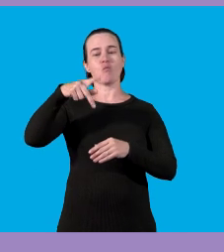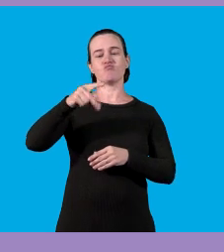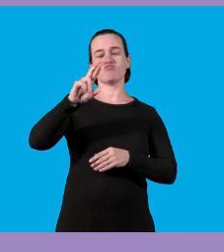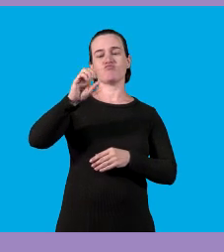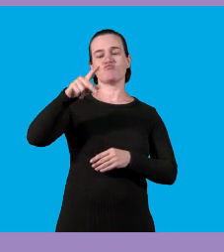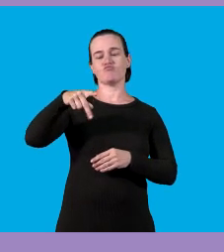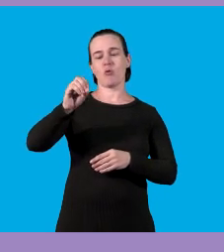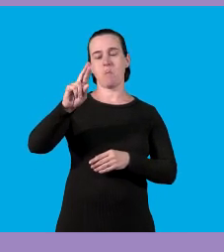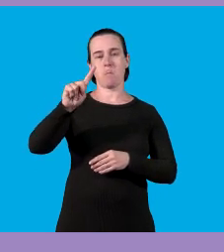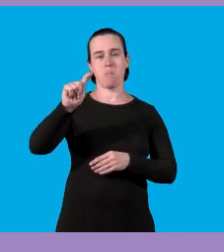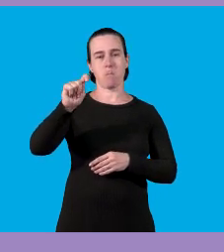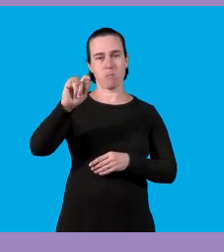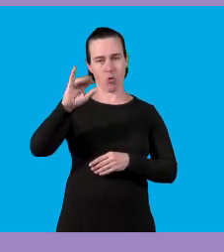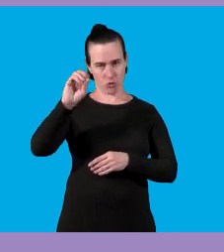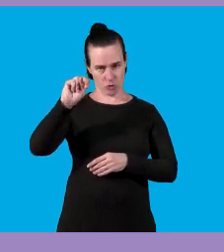proportional.